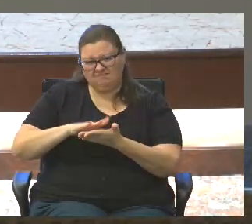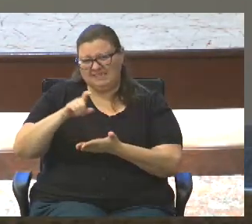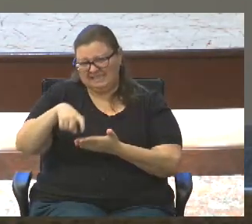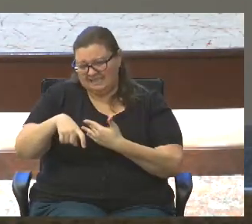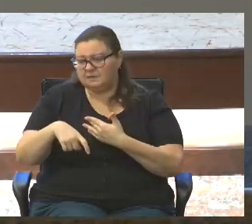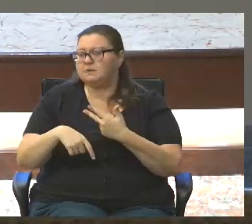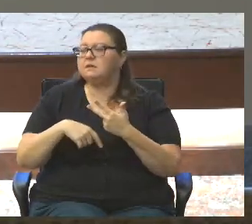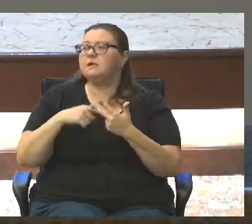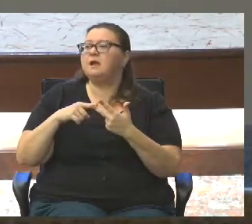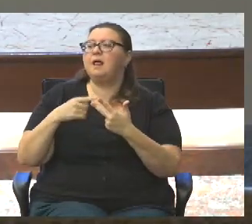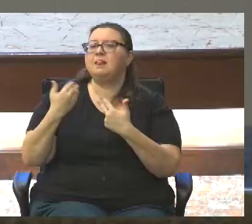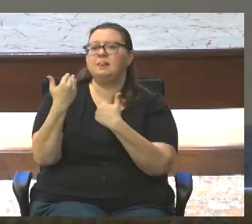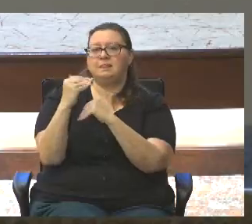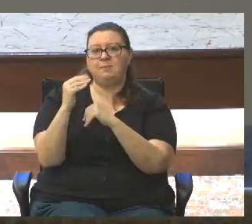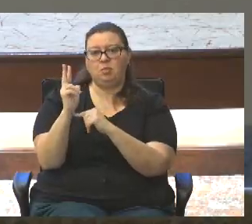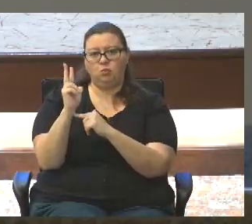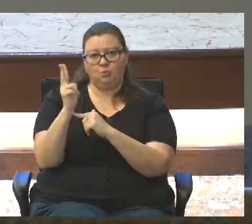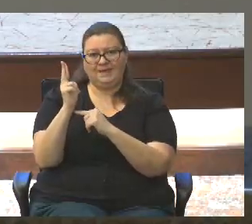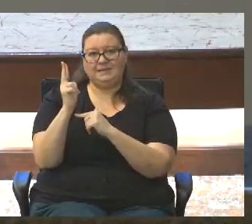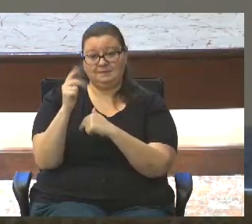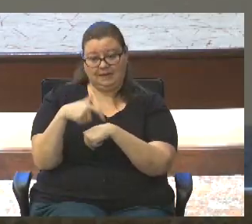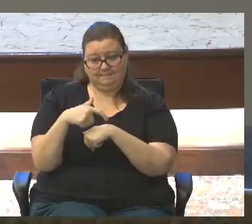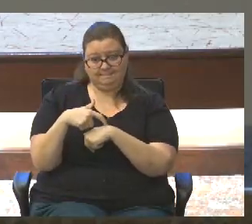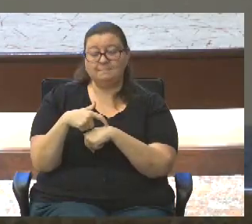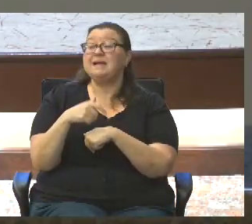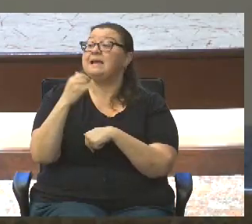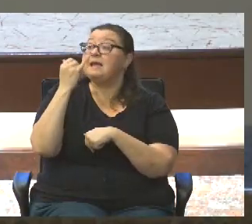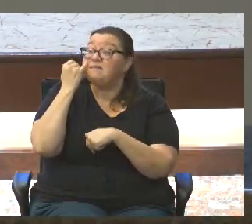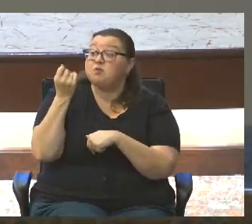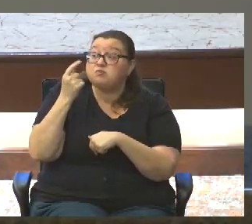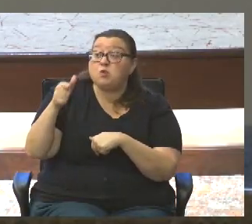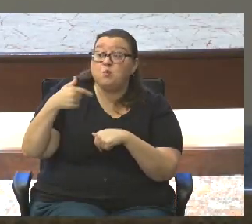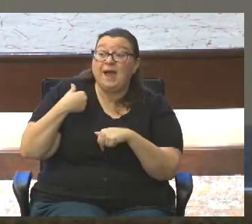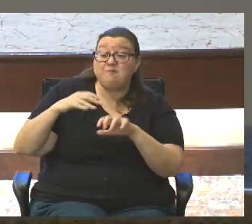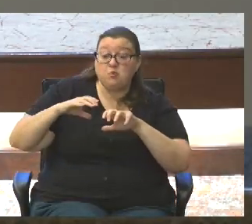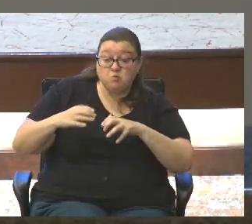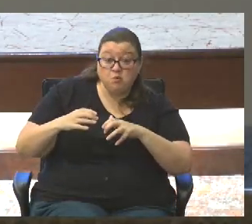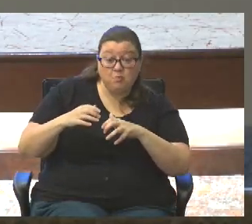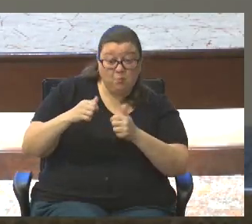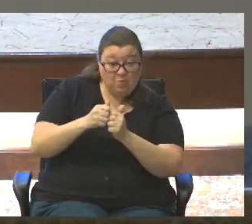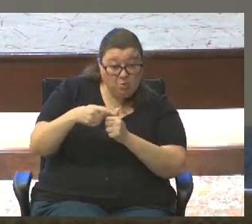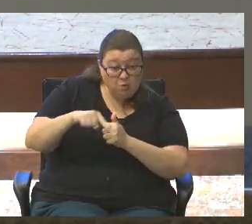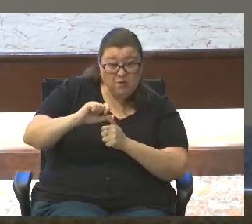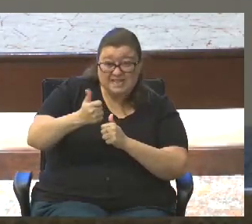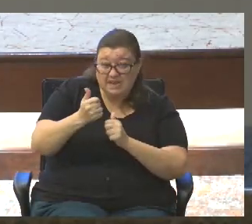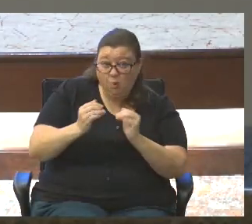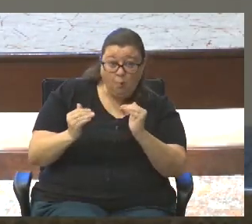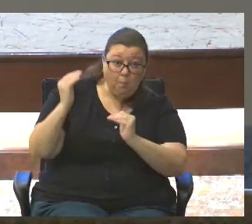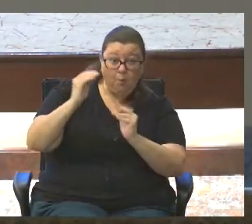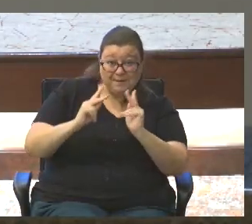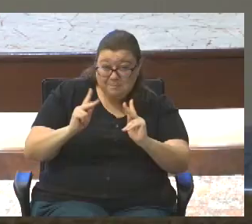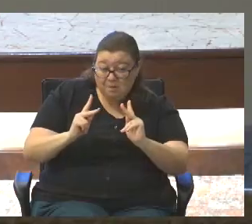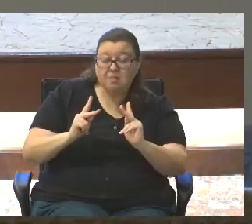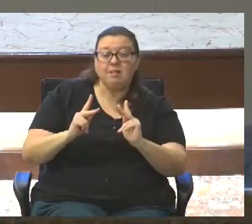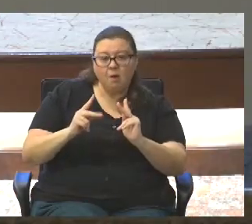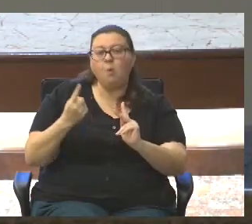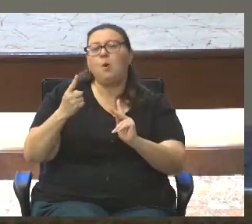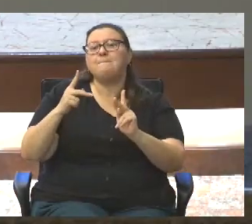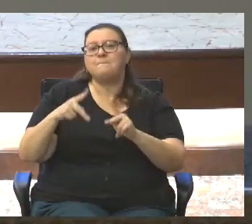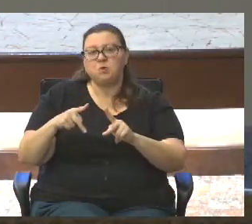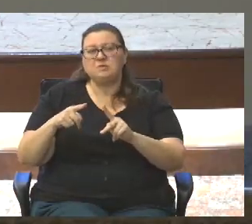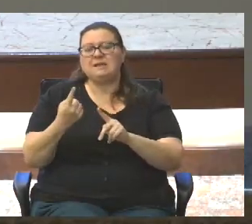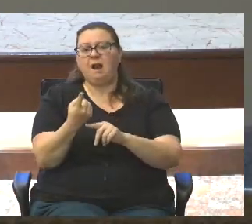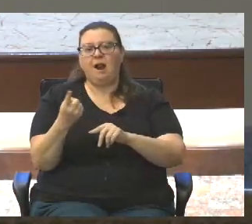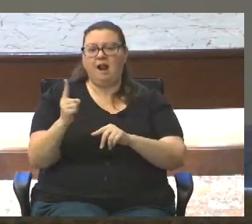limit comments to 3 minutes. If you are speaking on behalf of a group of 10 or more individuals present, please have those persons stand at the beginning of your